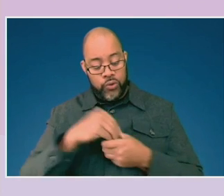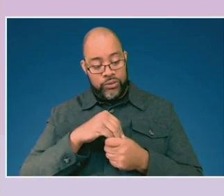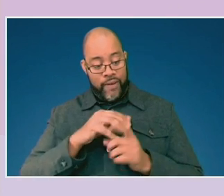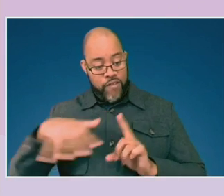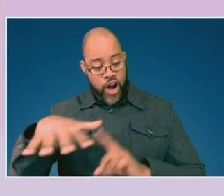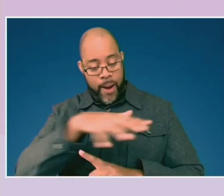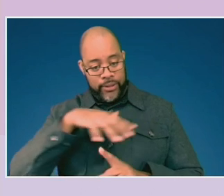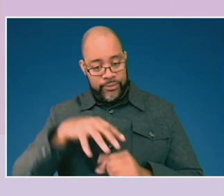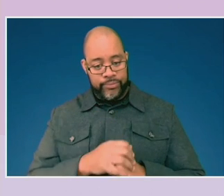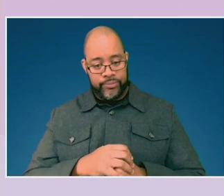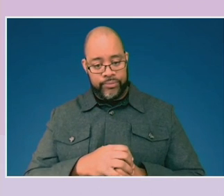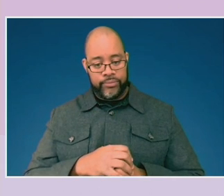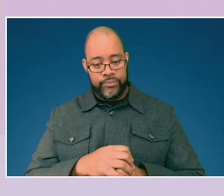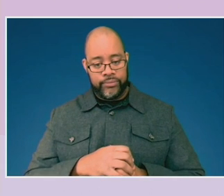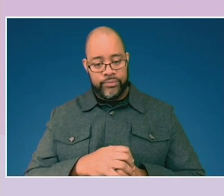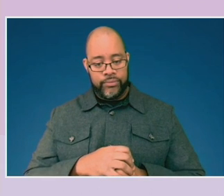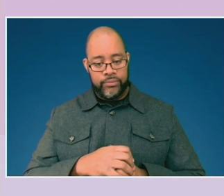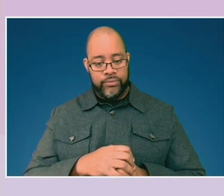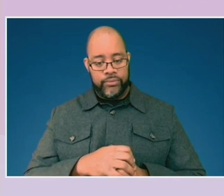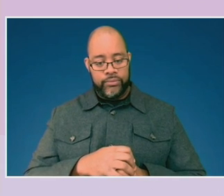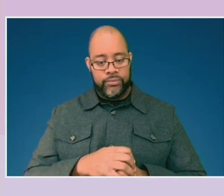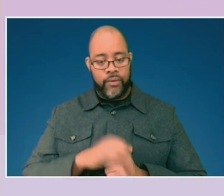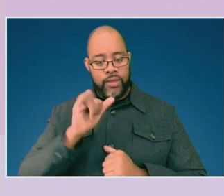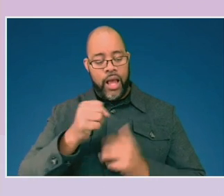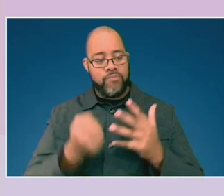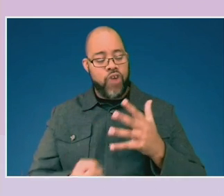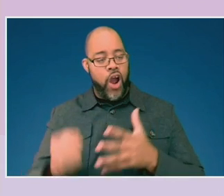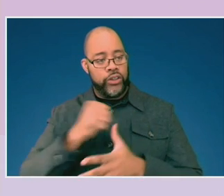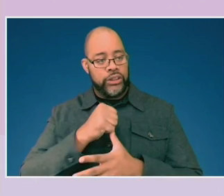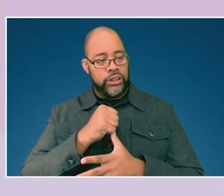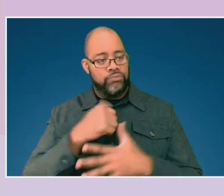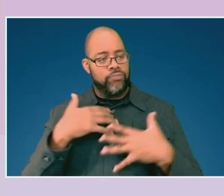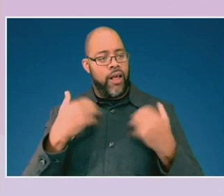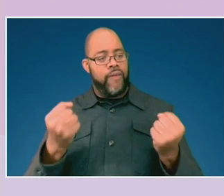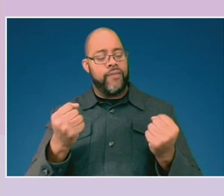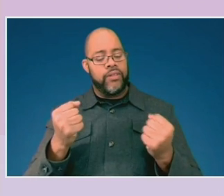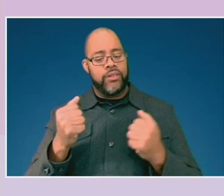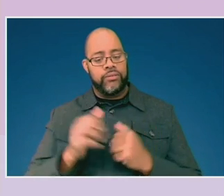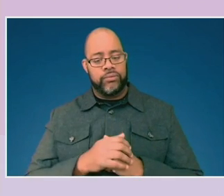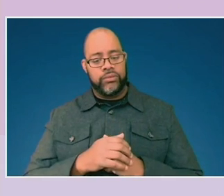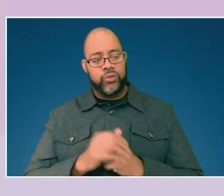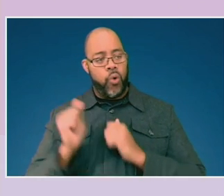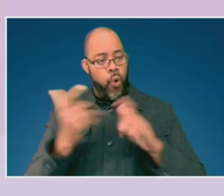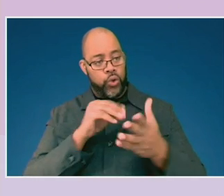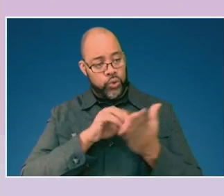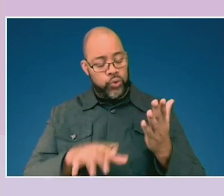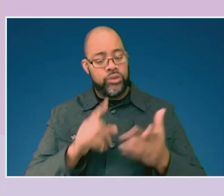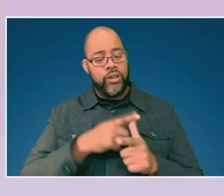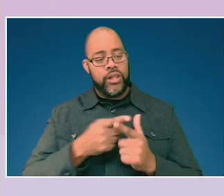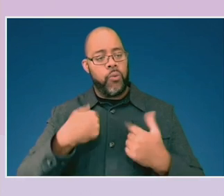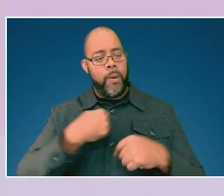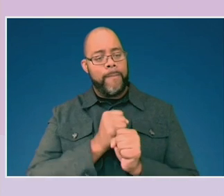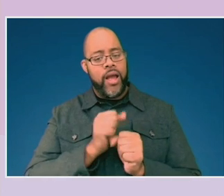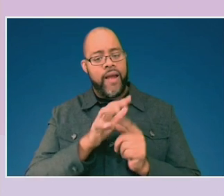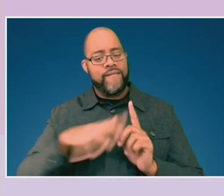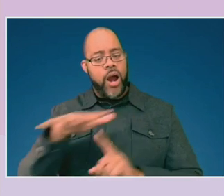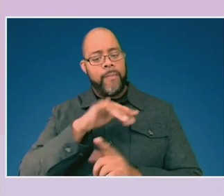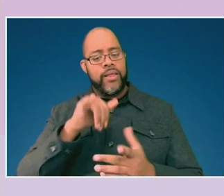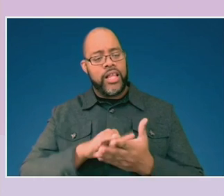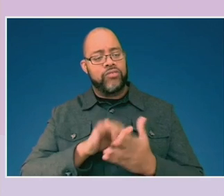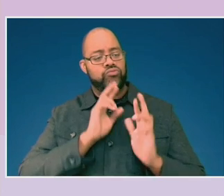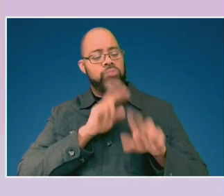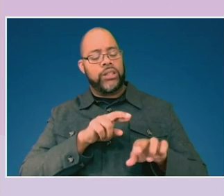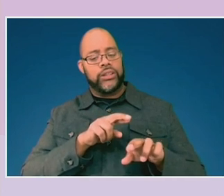environment that prioritizes the well-being of all students, then we're creating an environment that's responsive